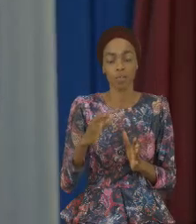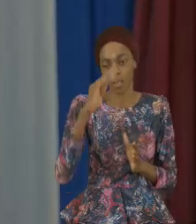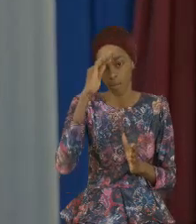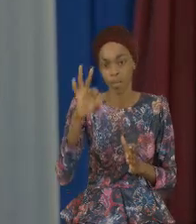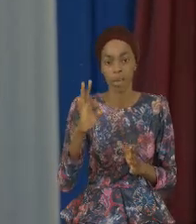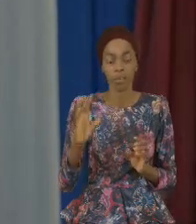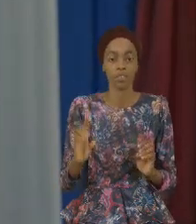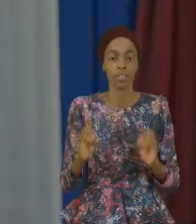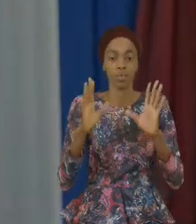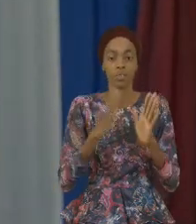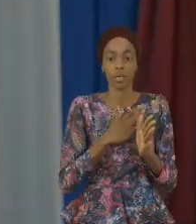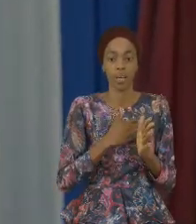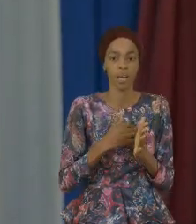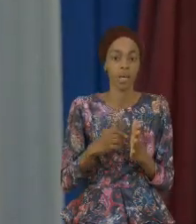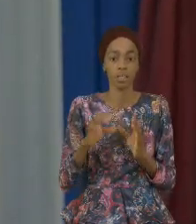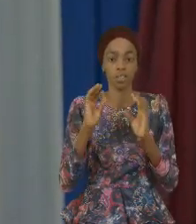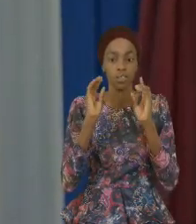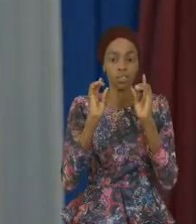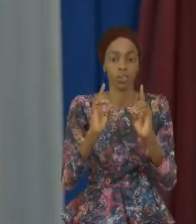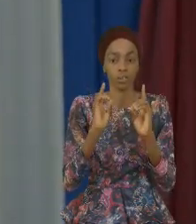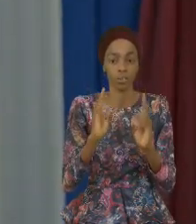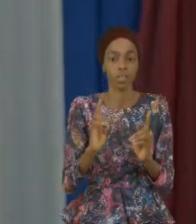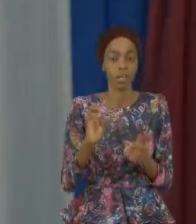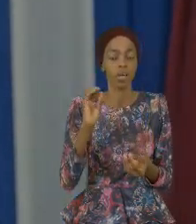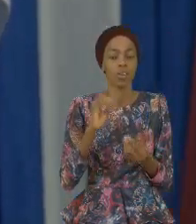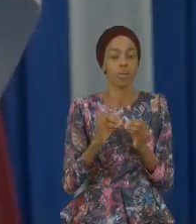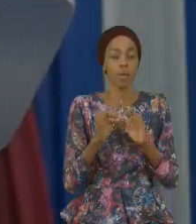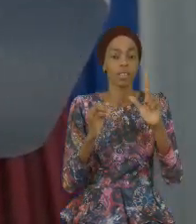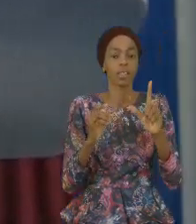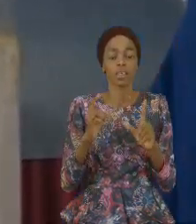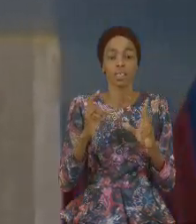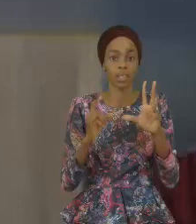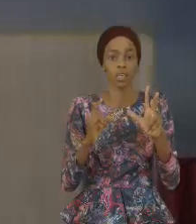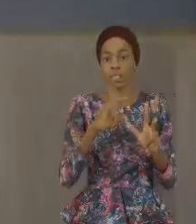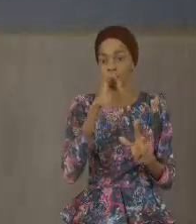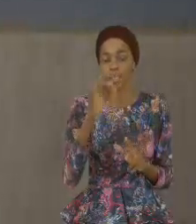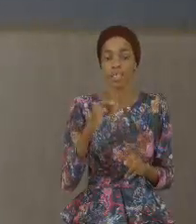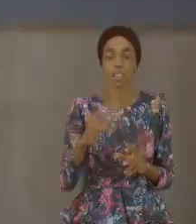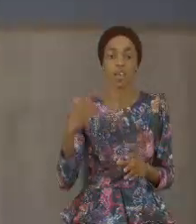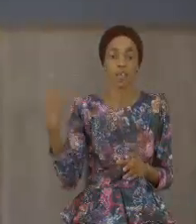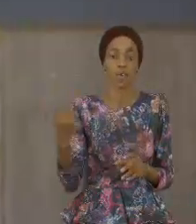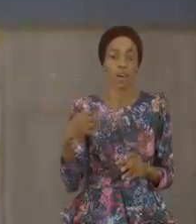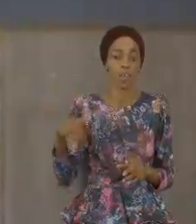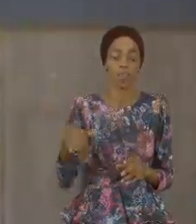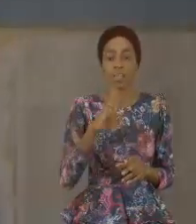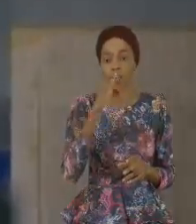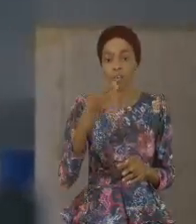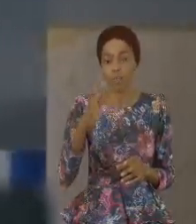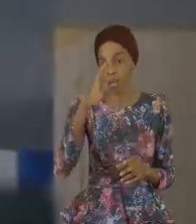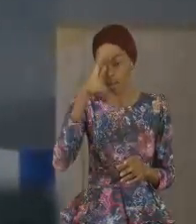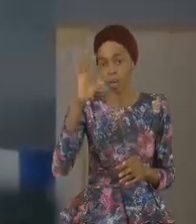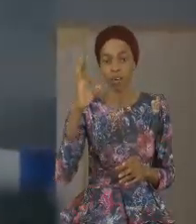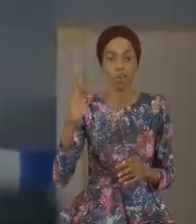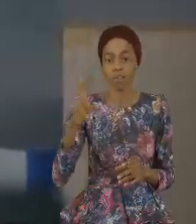is the foreverness of a man of distinction and destiny.